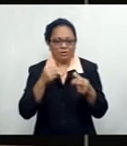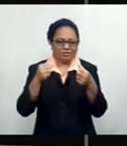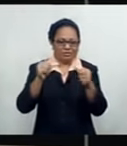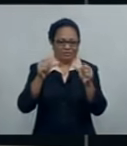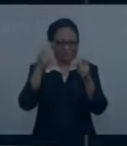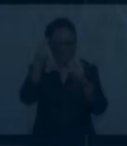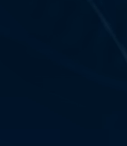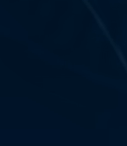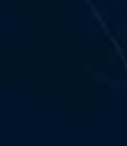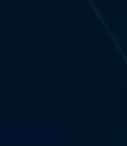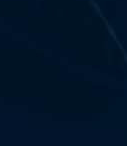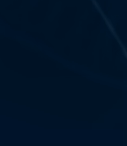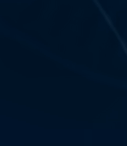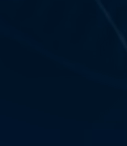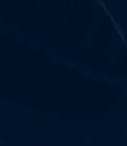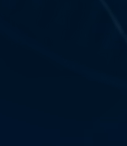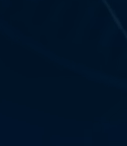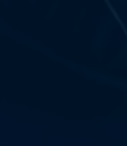reality.